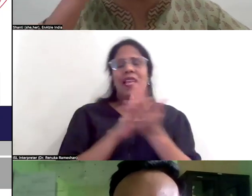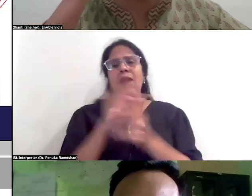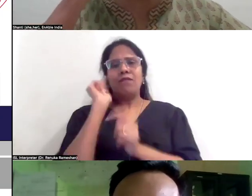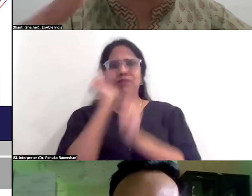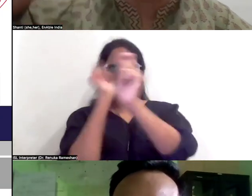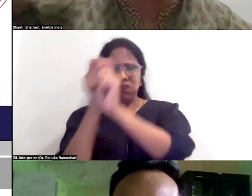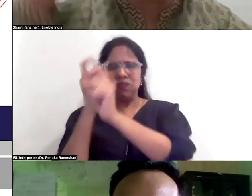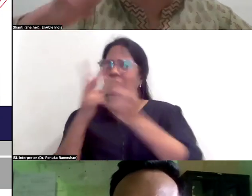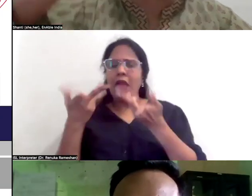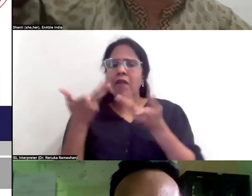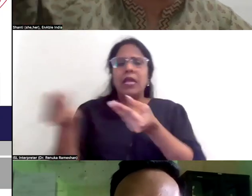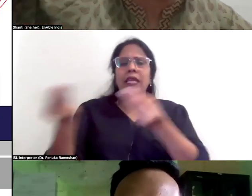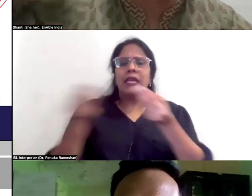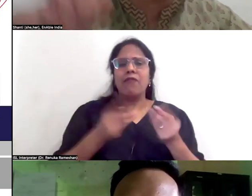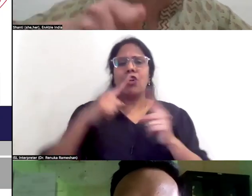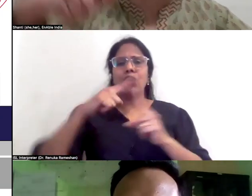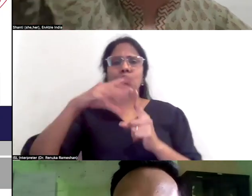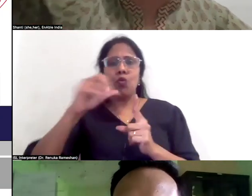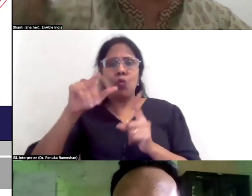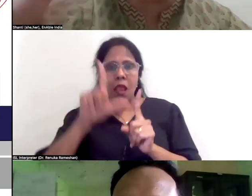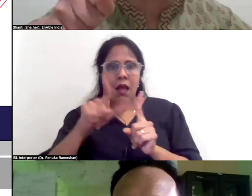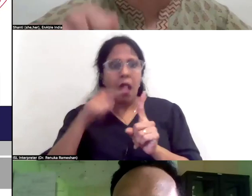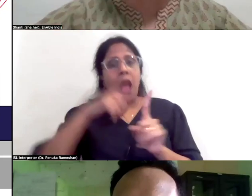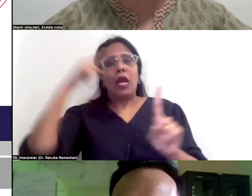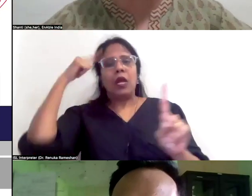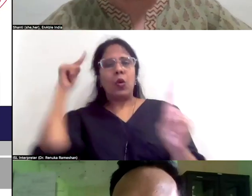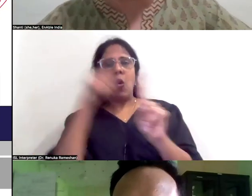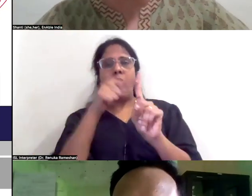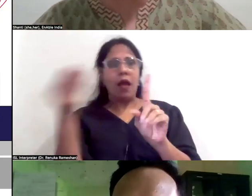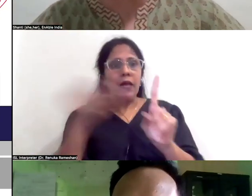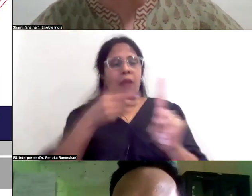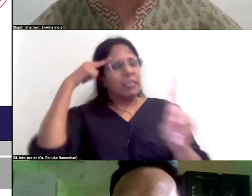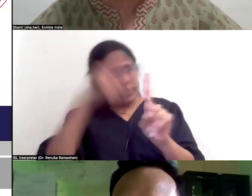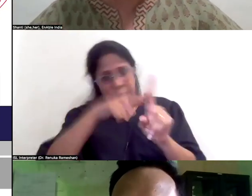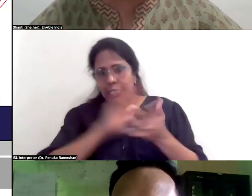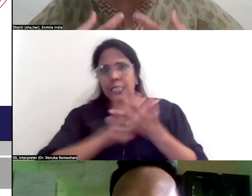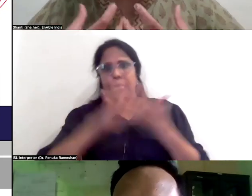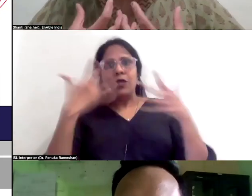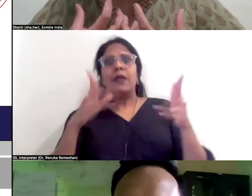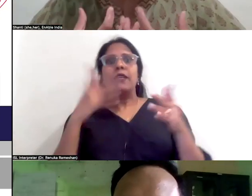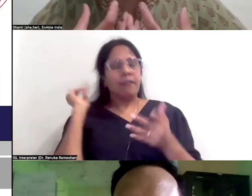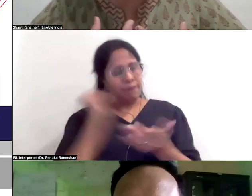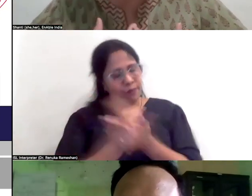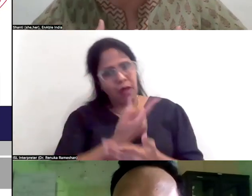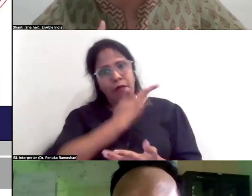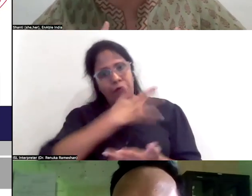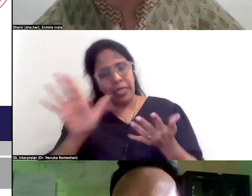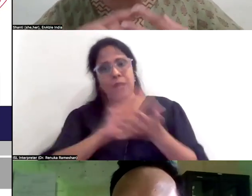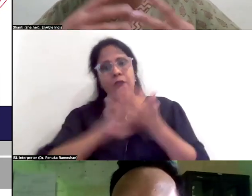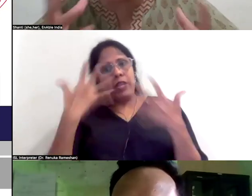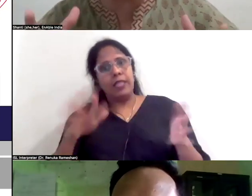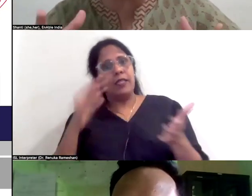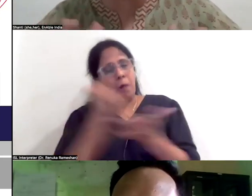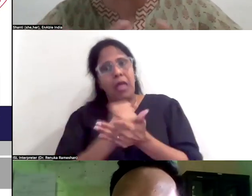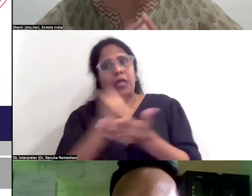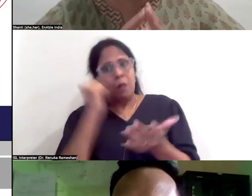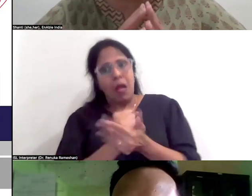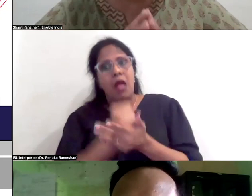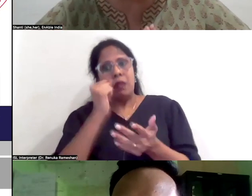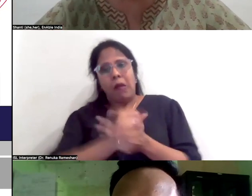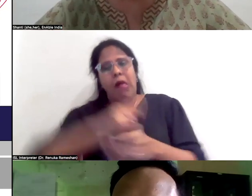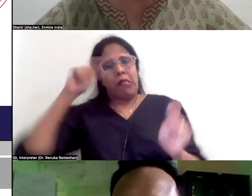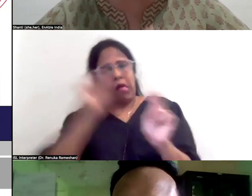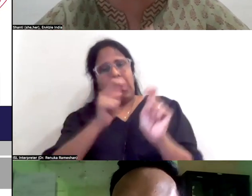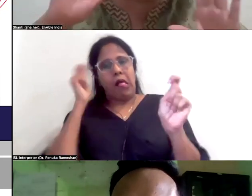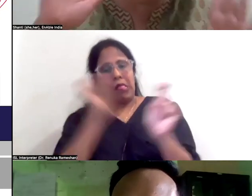place, just with that goal. With that goal, it's like finish education. That they felt equipped. That now it doesn't matter. They